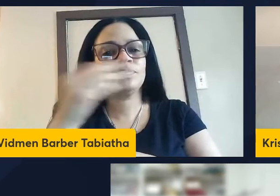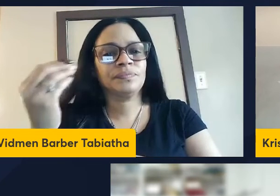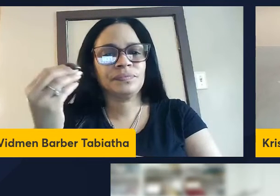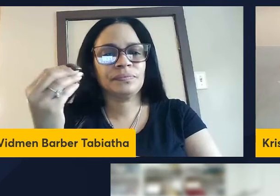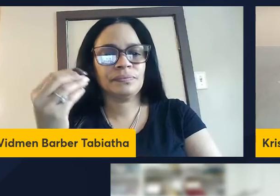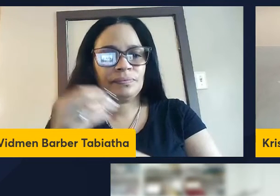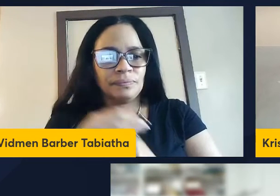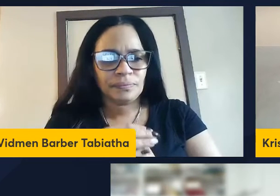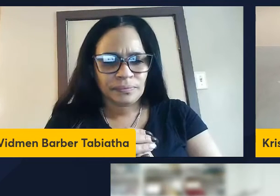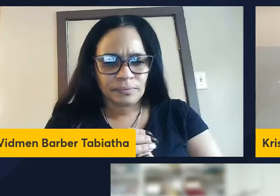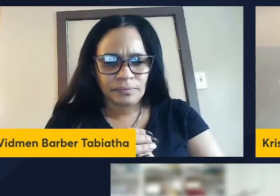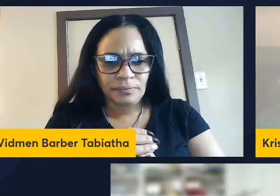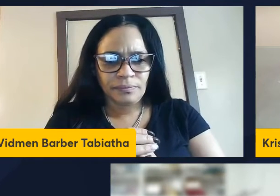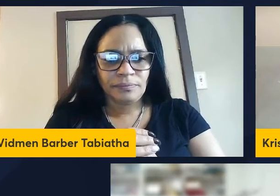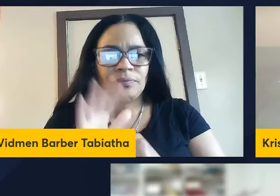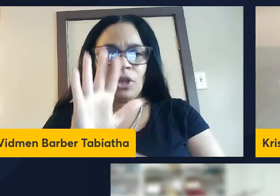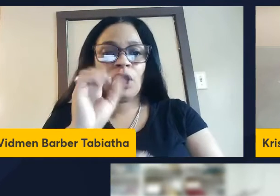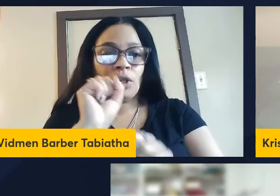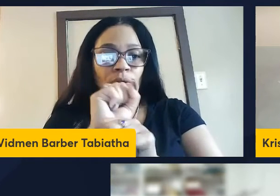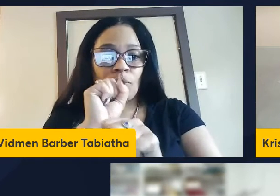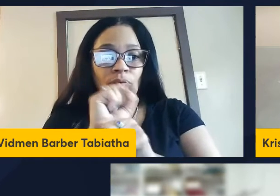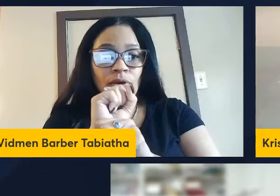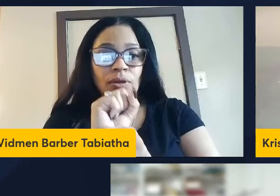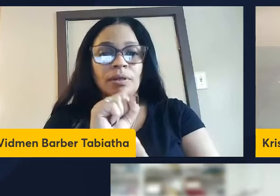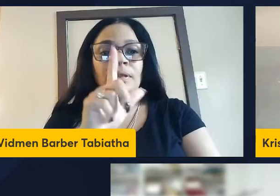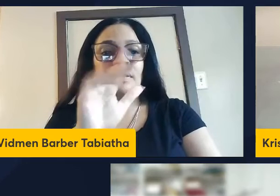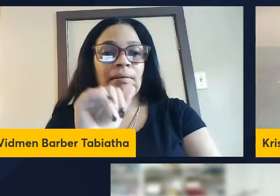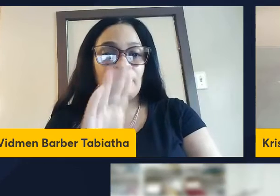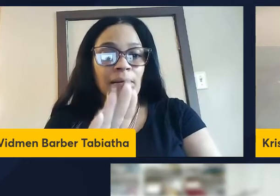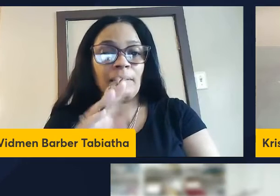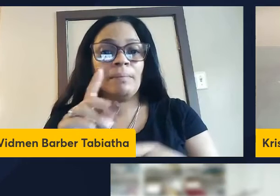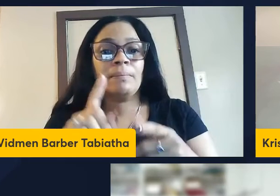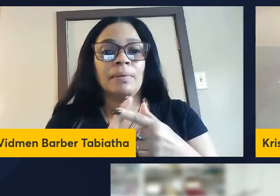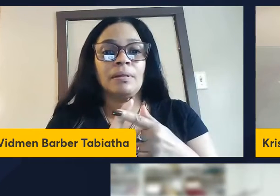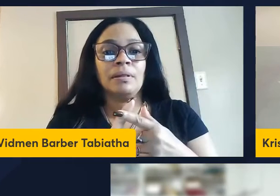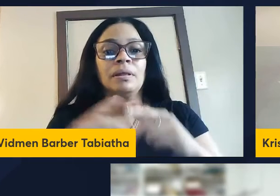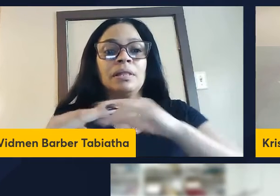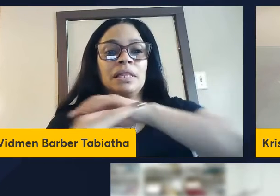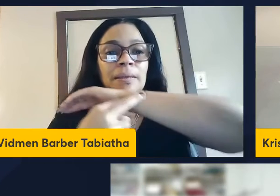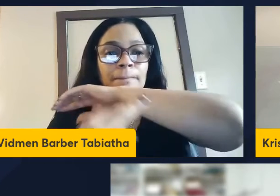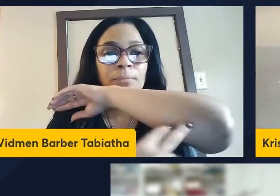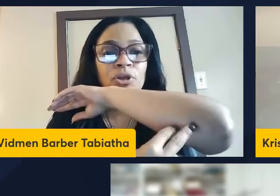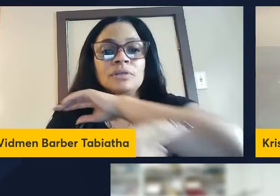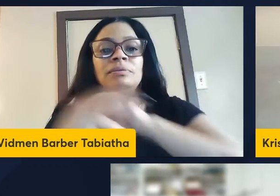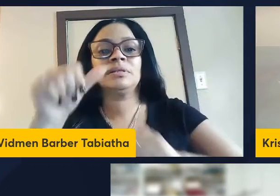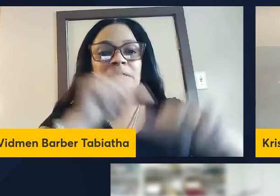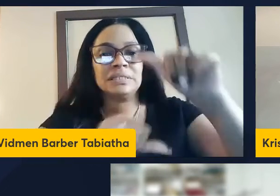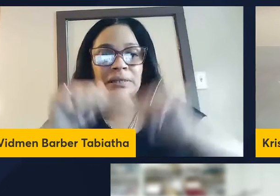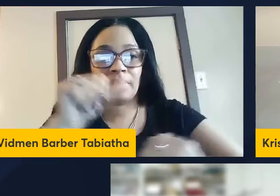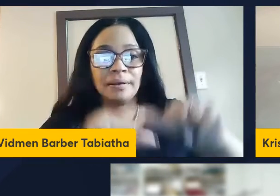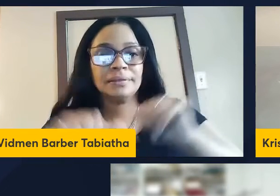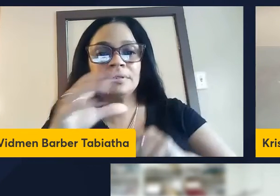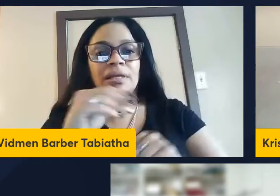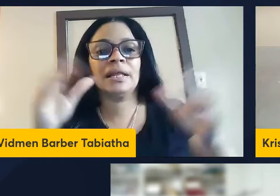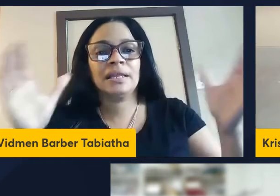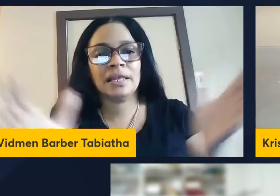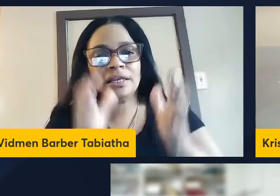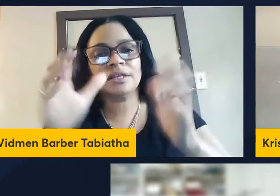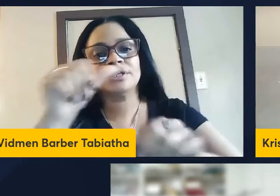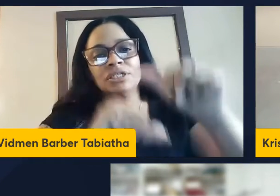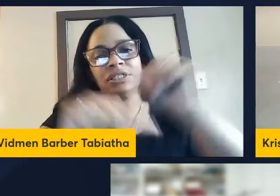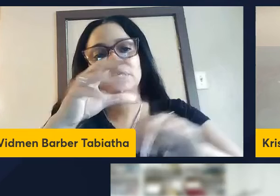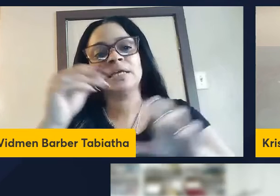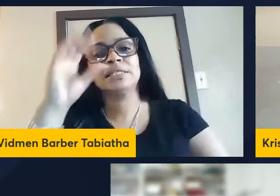malaria. Beyond her work inside the lab, Julia aims to be a bridge between science and the general public engaging in science